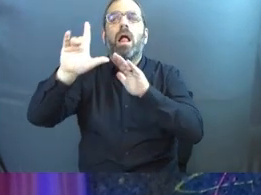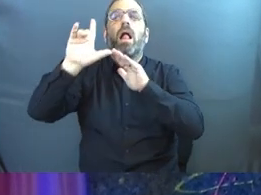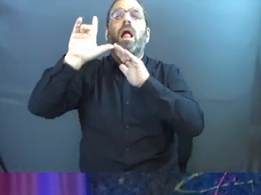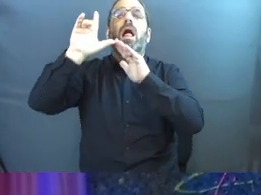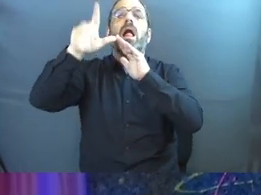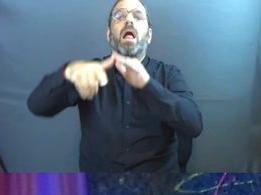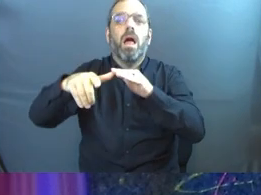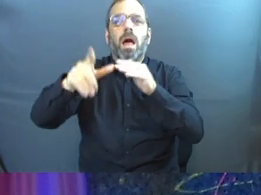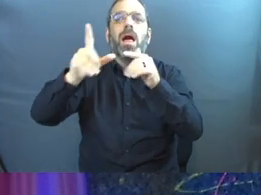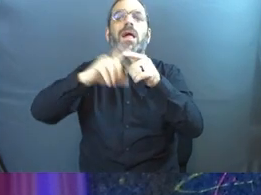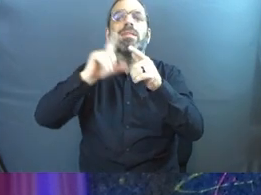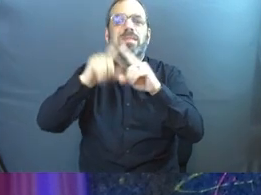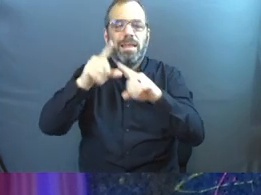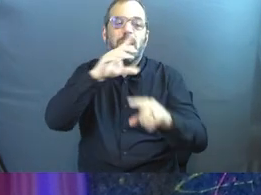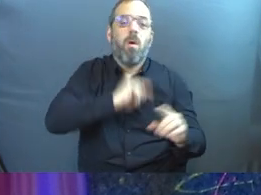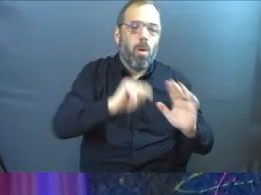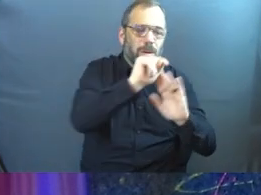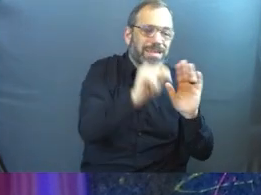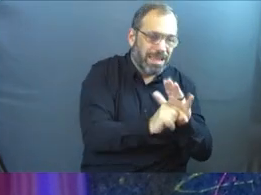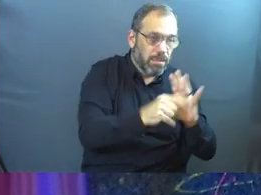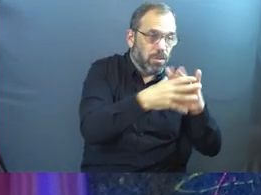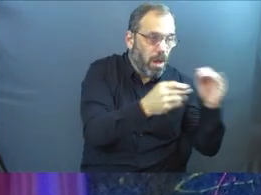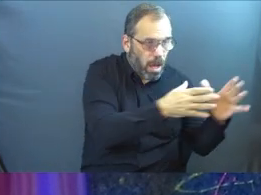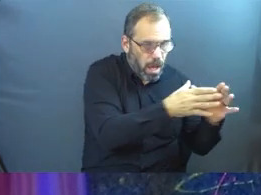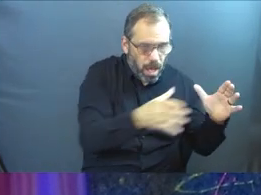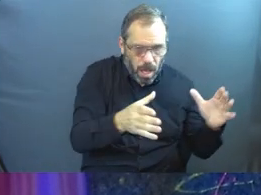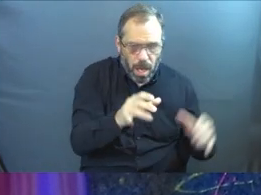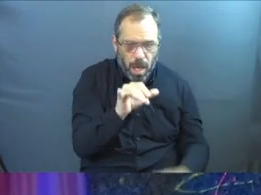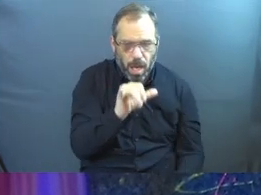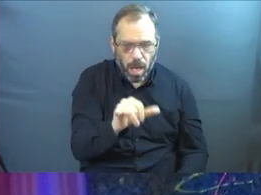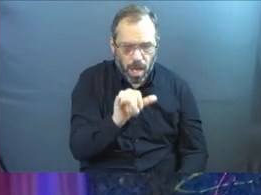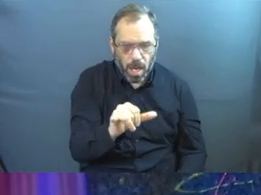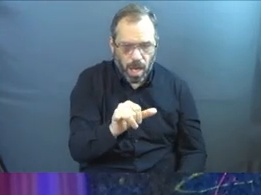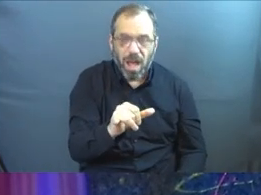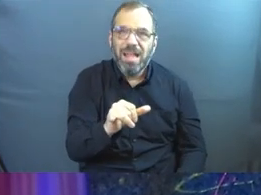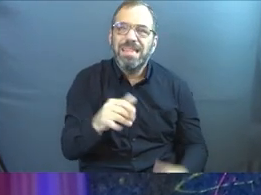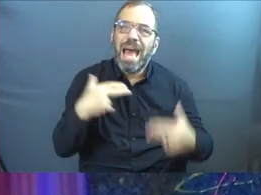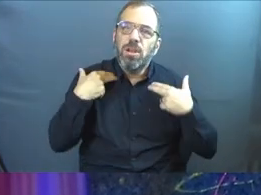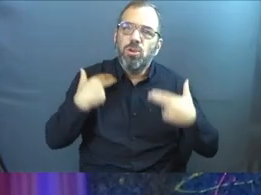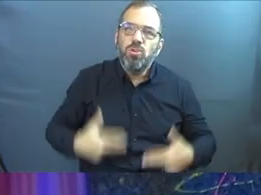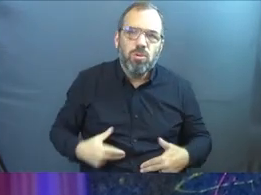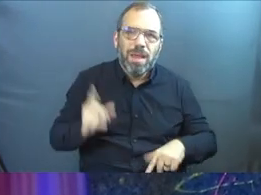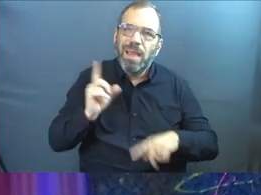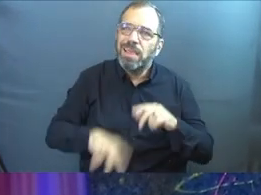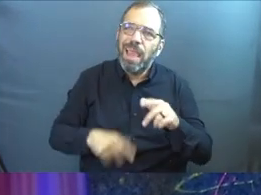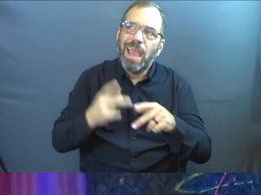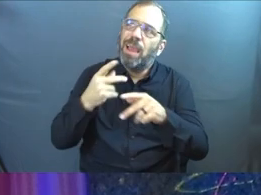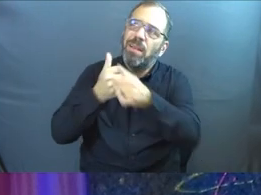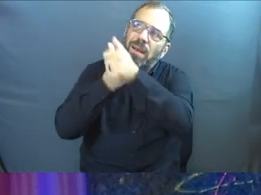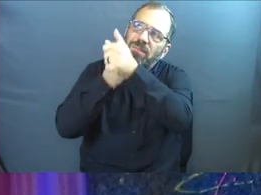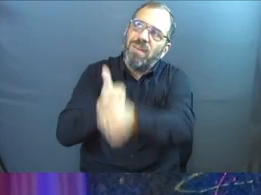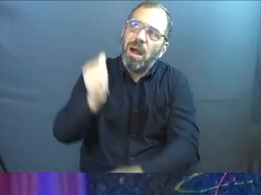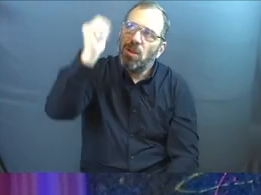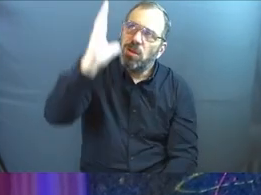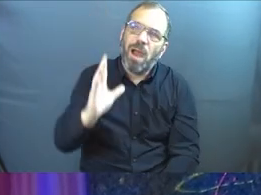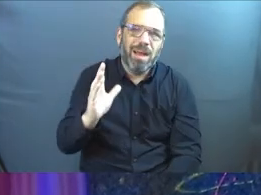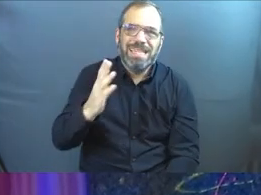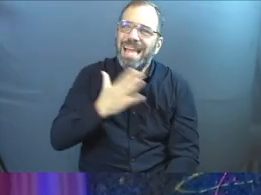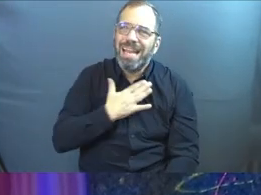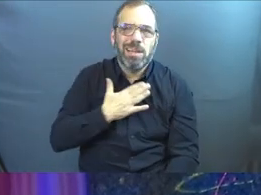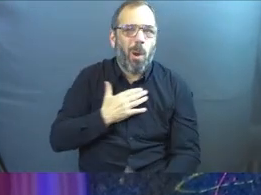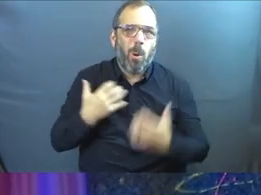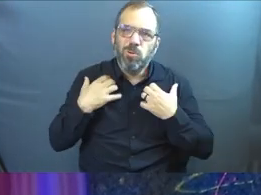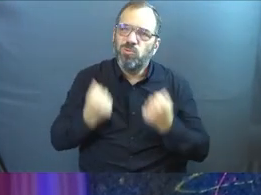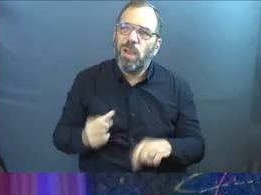Eventually, we get the point of the Old Testament story that humanity is not able to keep God's word, not in our own